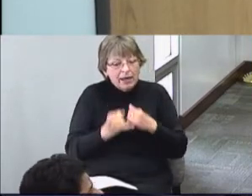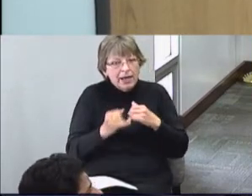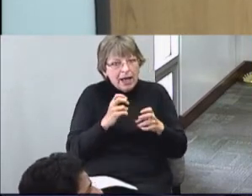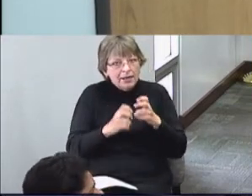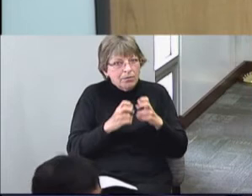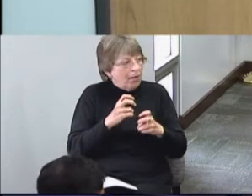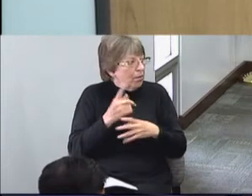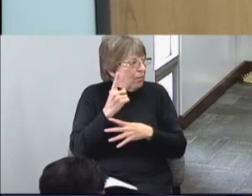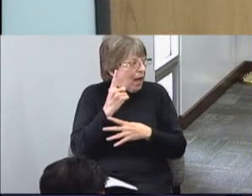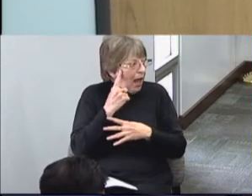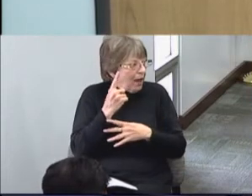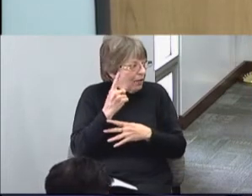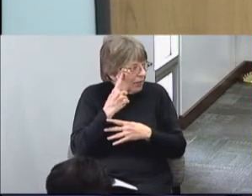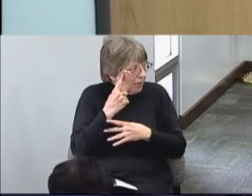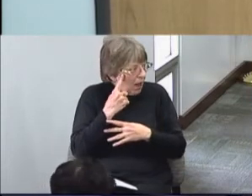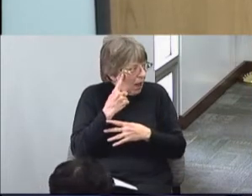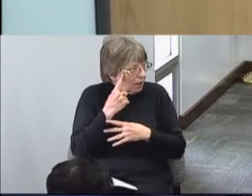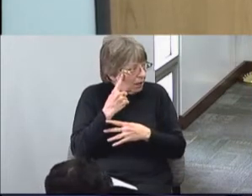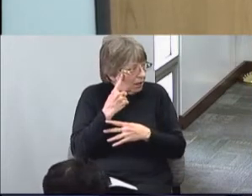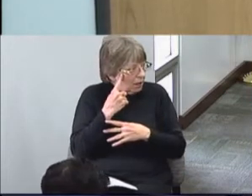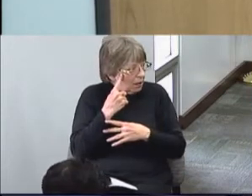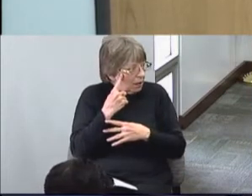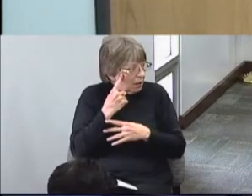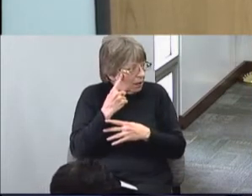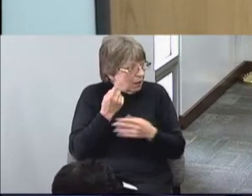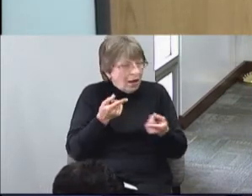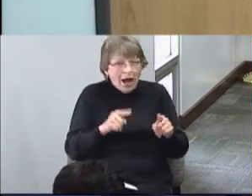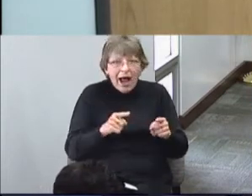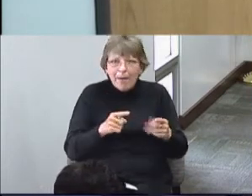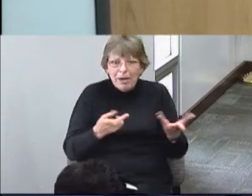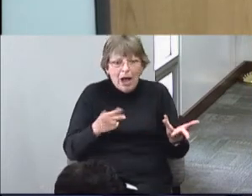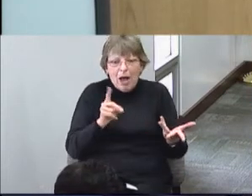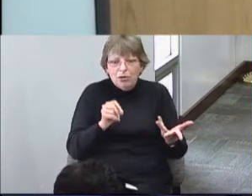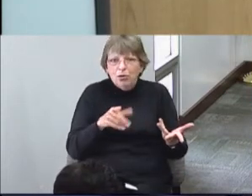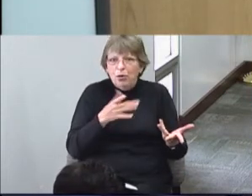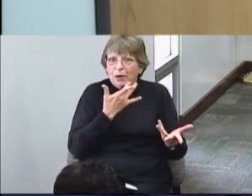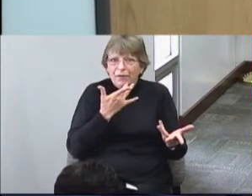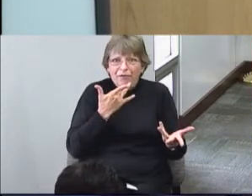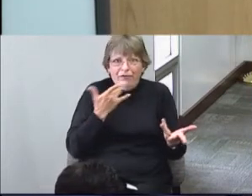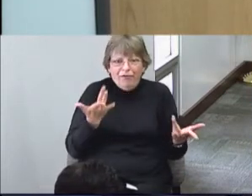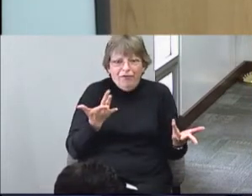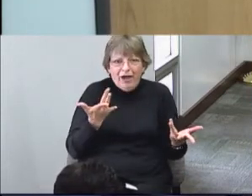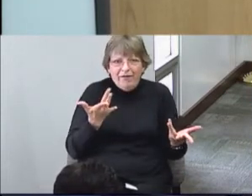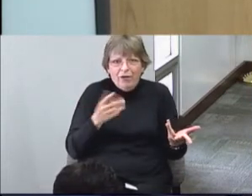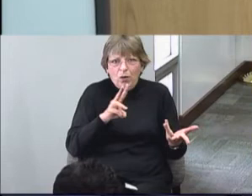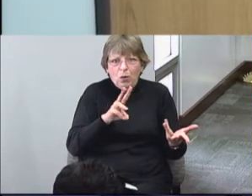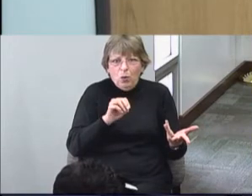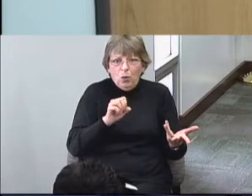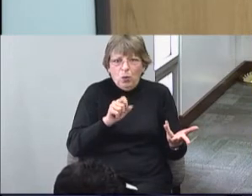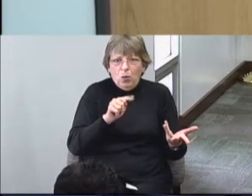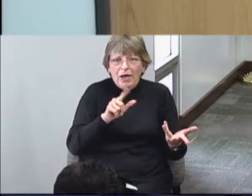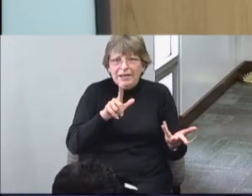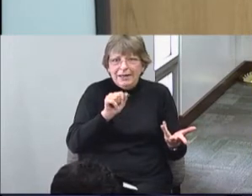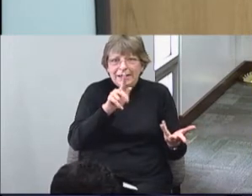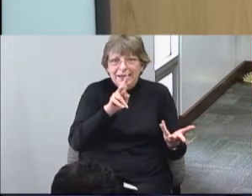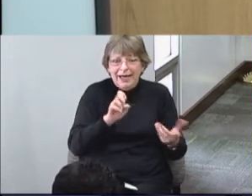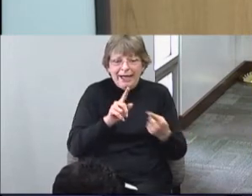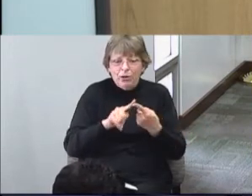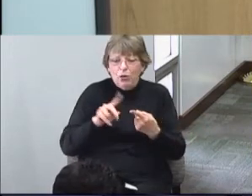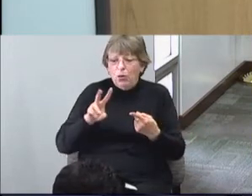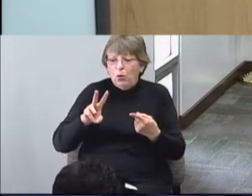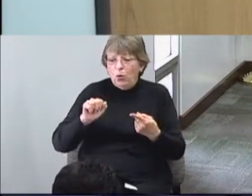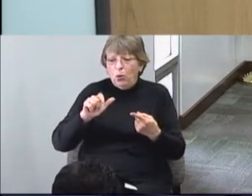was doing the folks a favor. On the alley coming out of Westlake over to Walnut, there's a huge